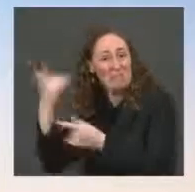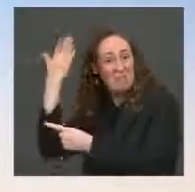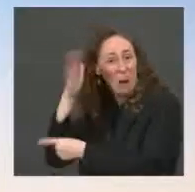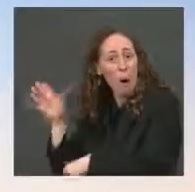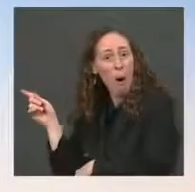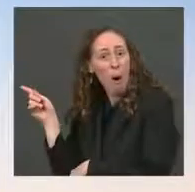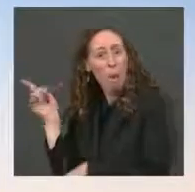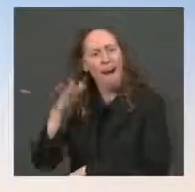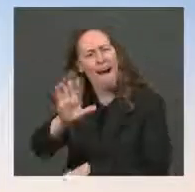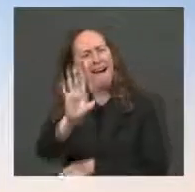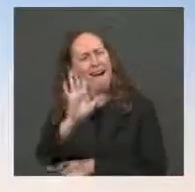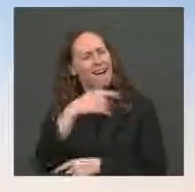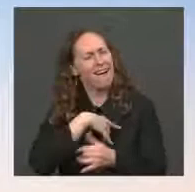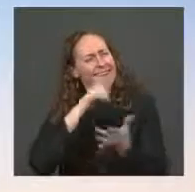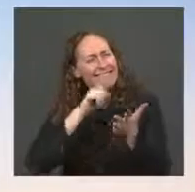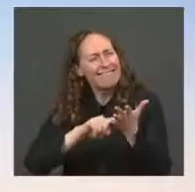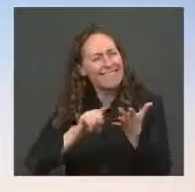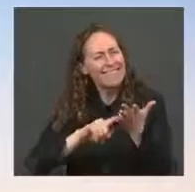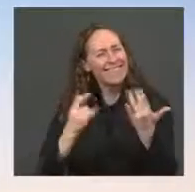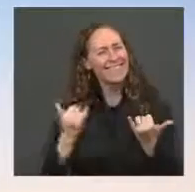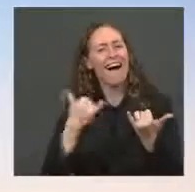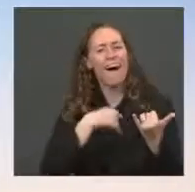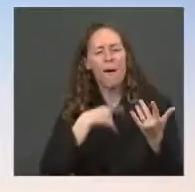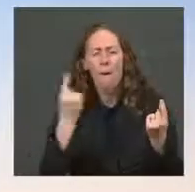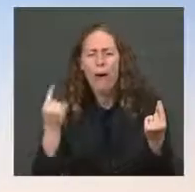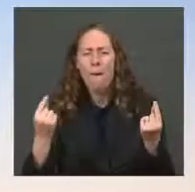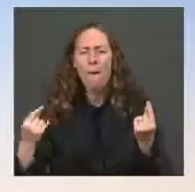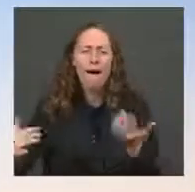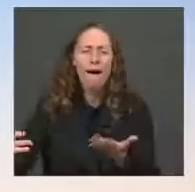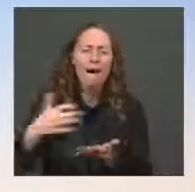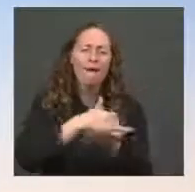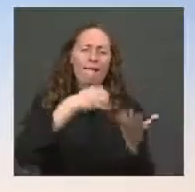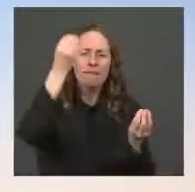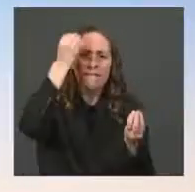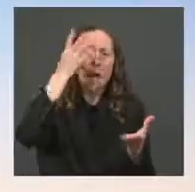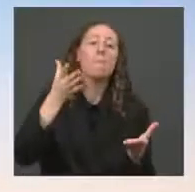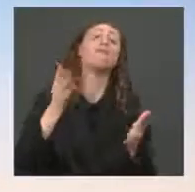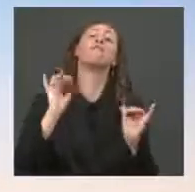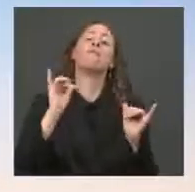to determine what happened and make some conclusions.